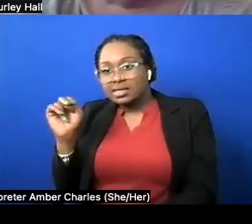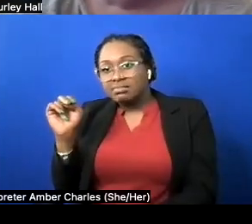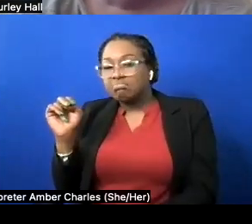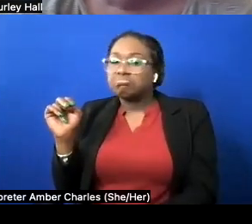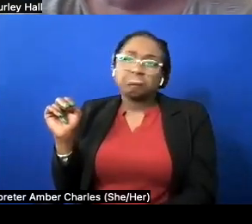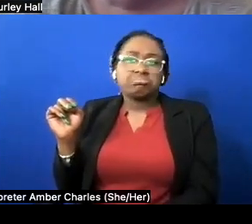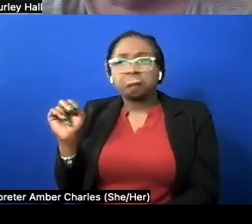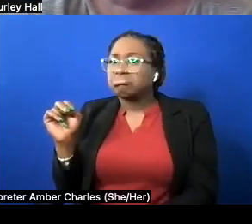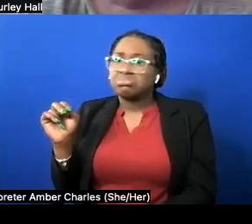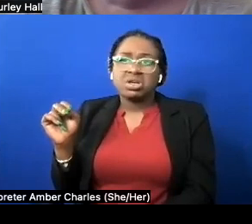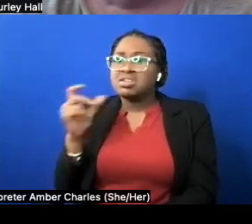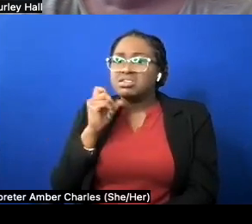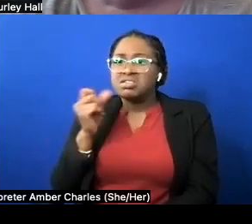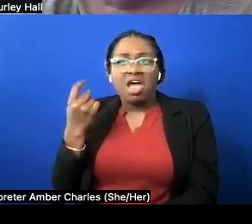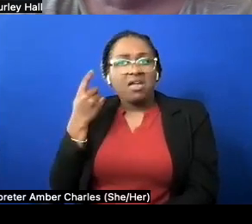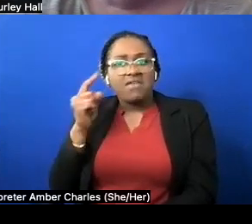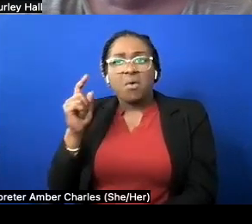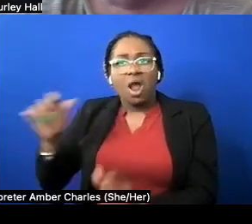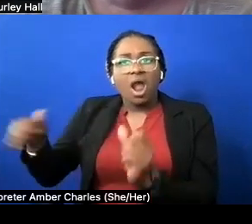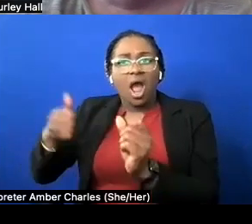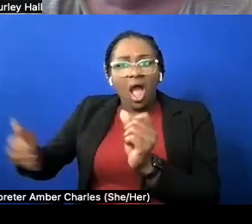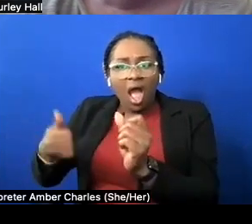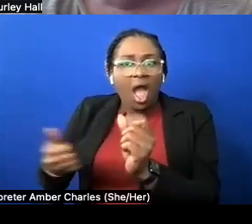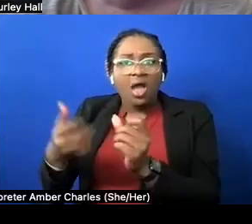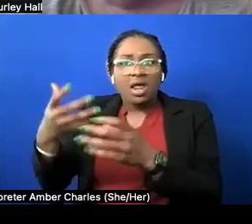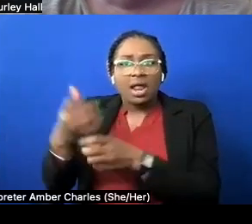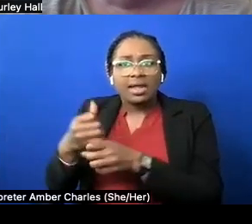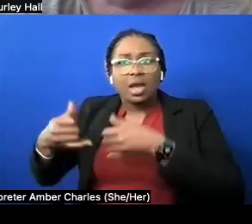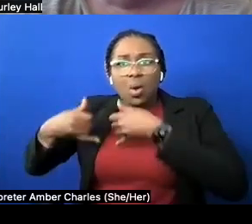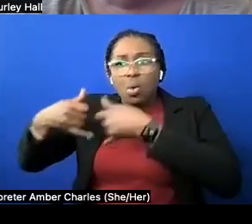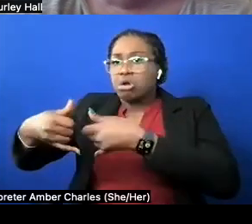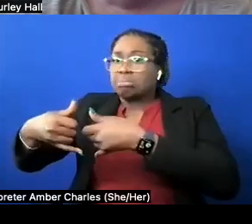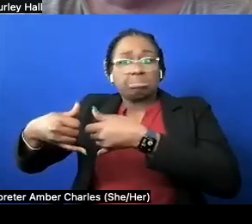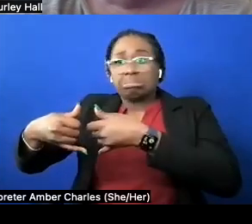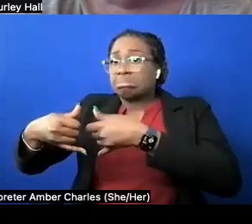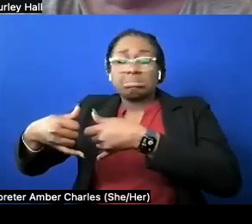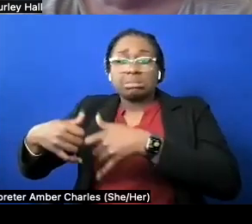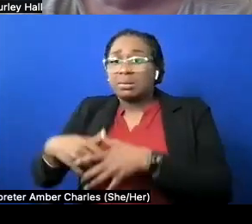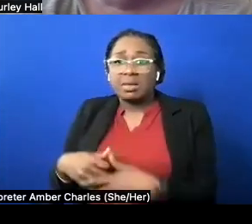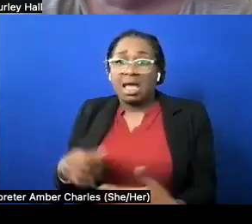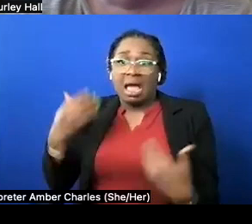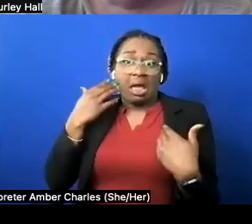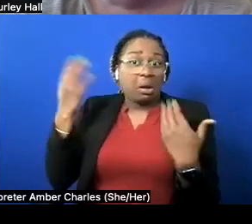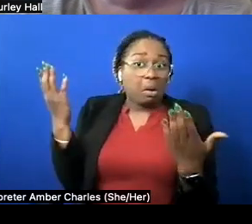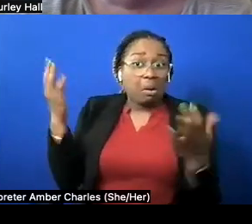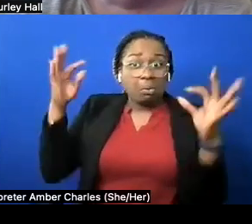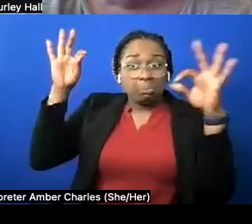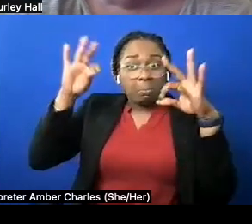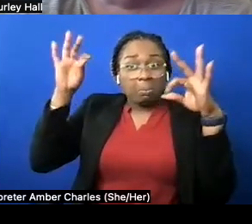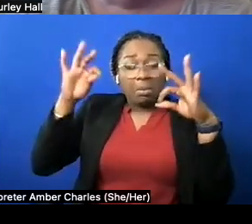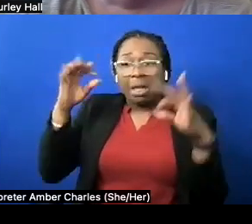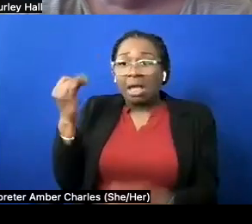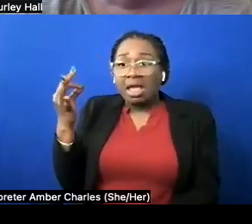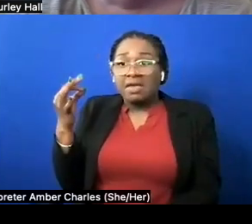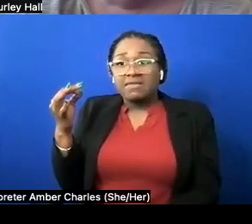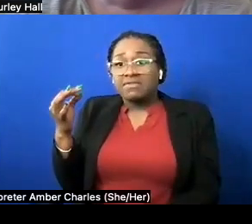it wasn't to you know, build a following and get accolades and whatever. You know, like I didn't even know if anybody is like,